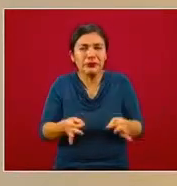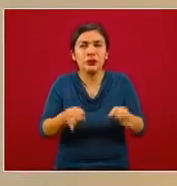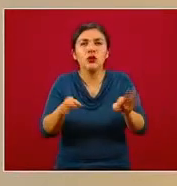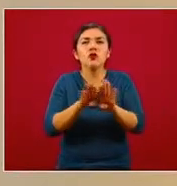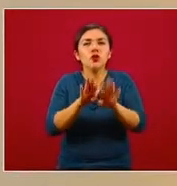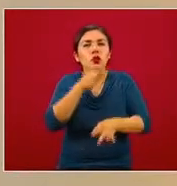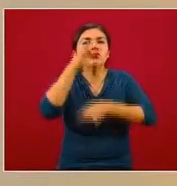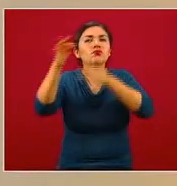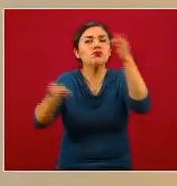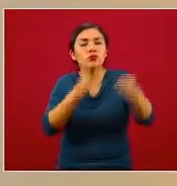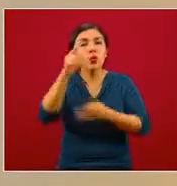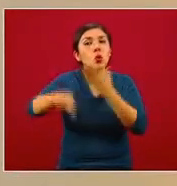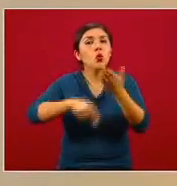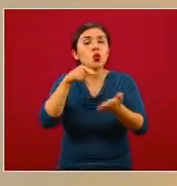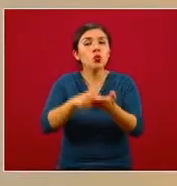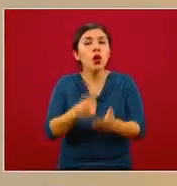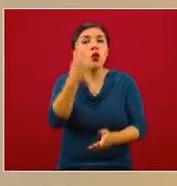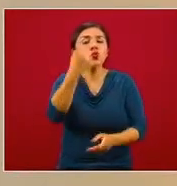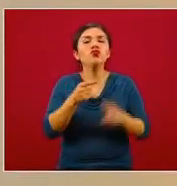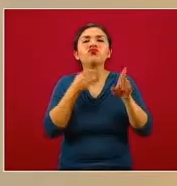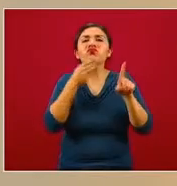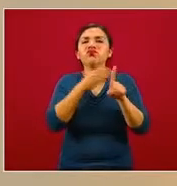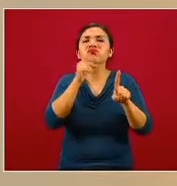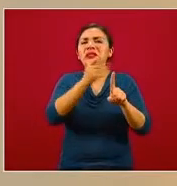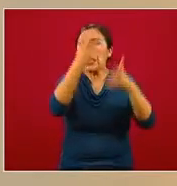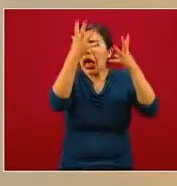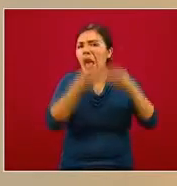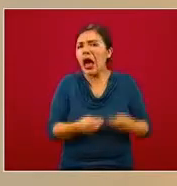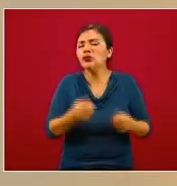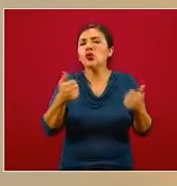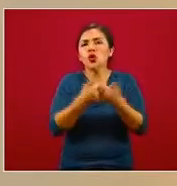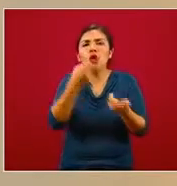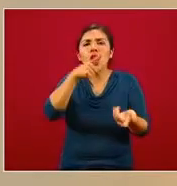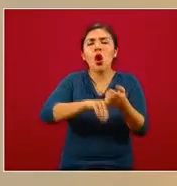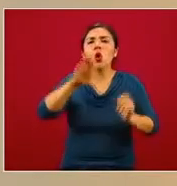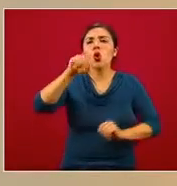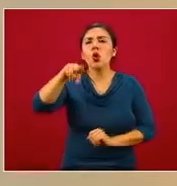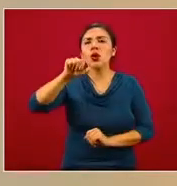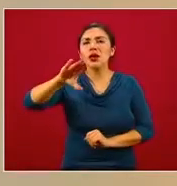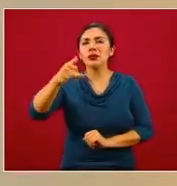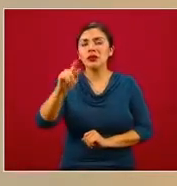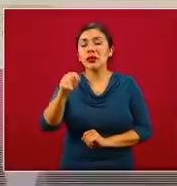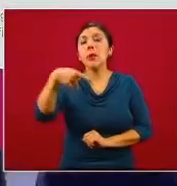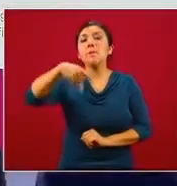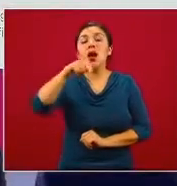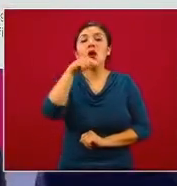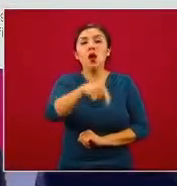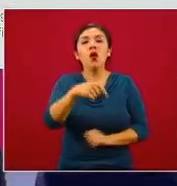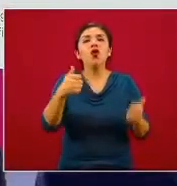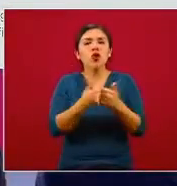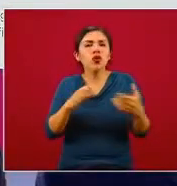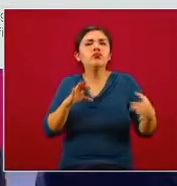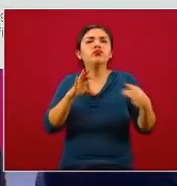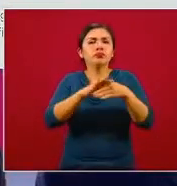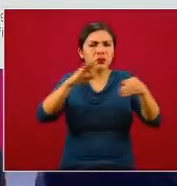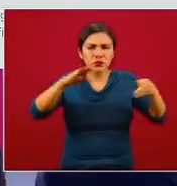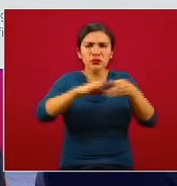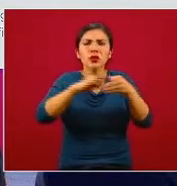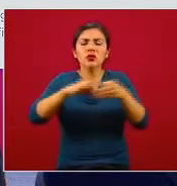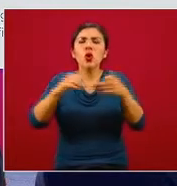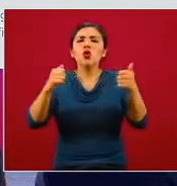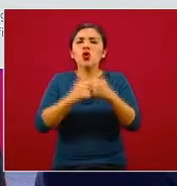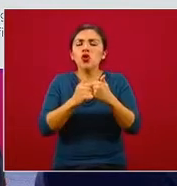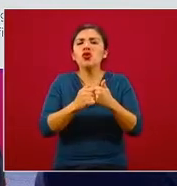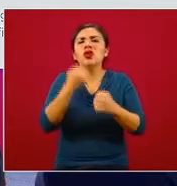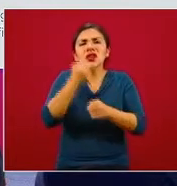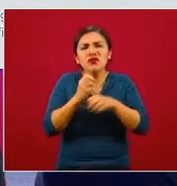information dashboards and tools, we're going to take this national computer ecosystem in its public form. It